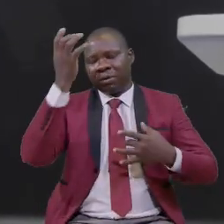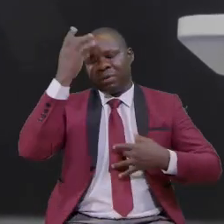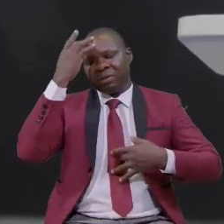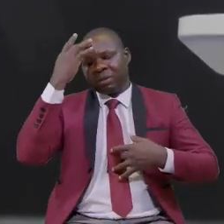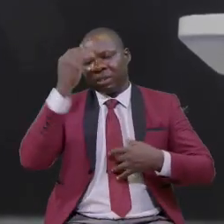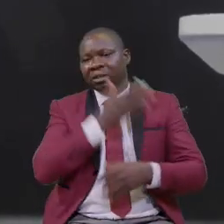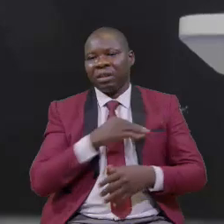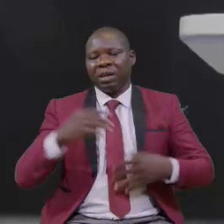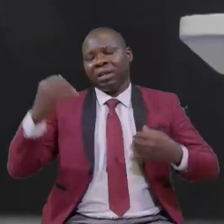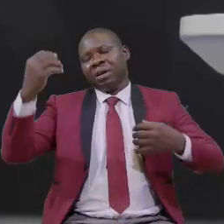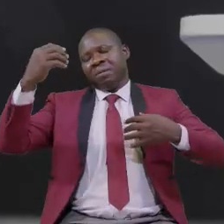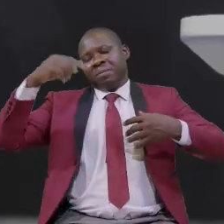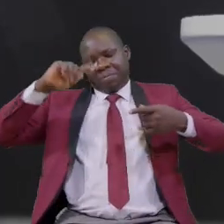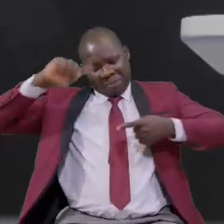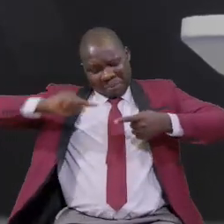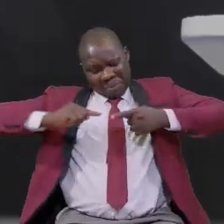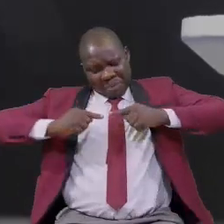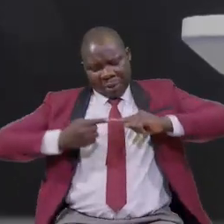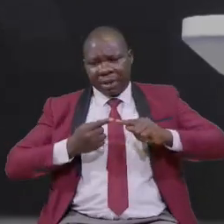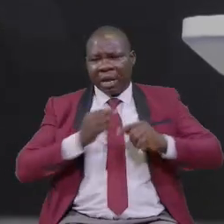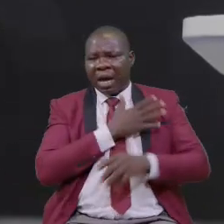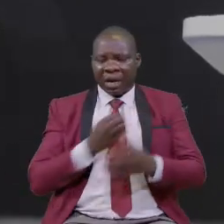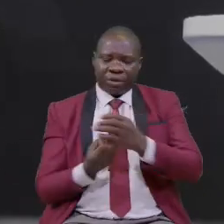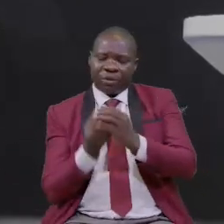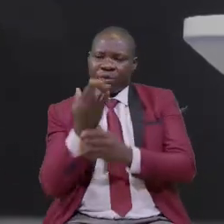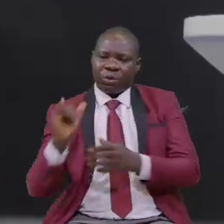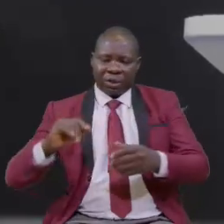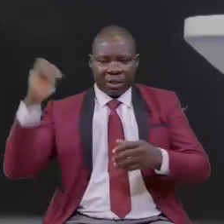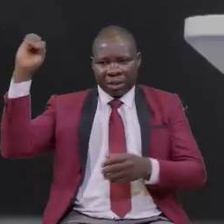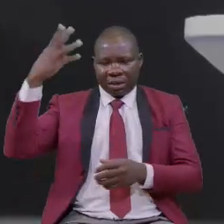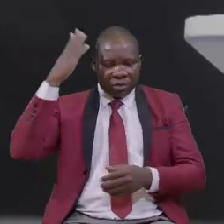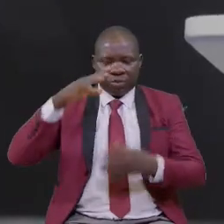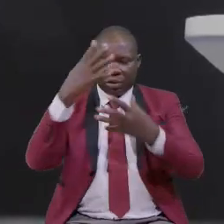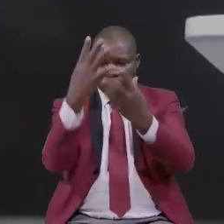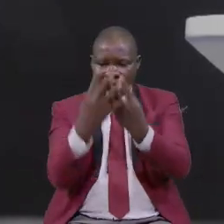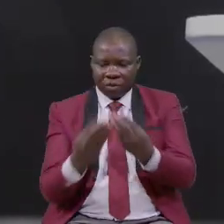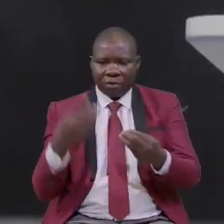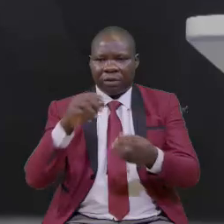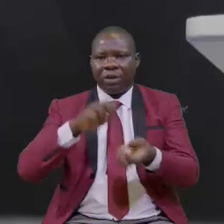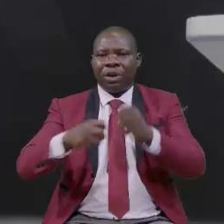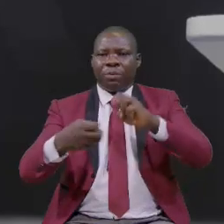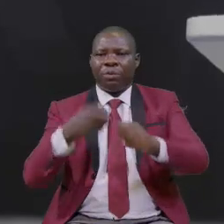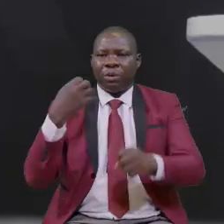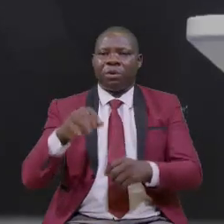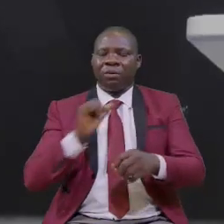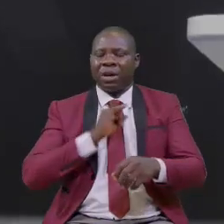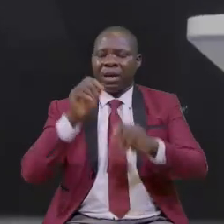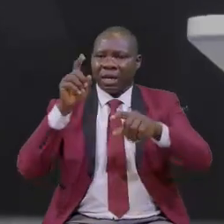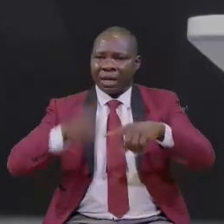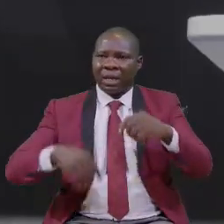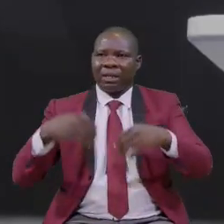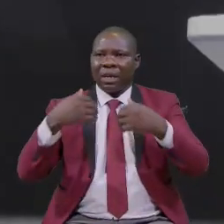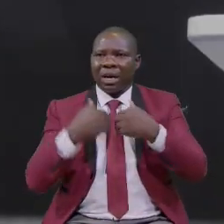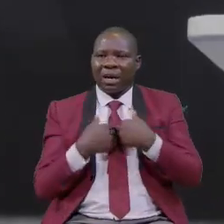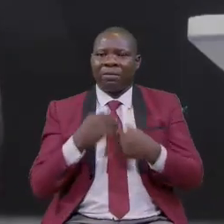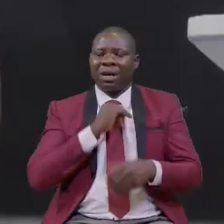infirmity. And growing grace will solve the problem of, I could not attain, I could not obtain, I